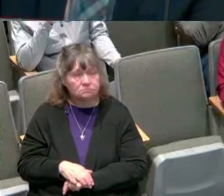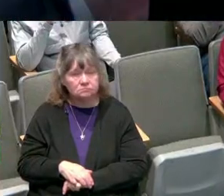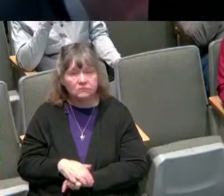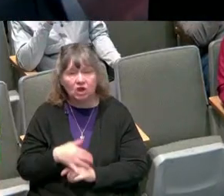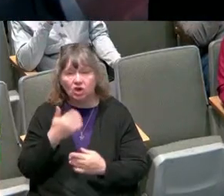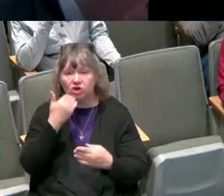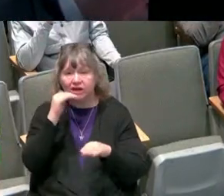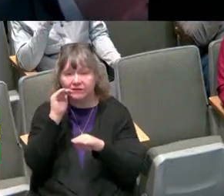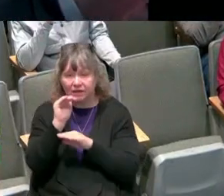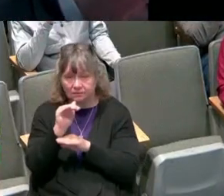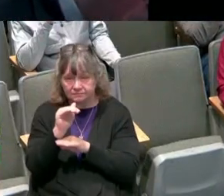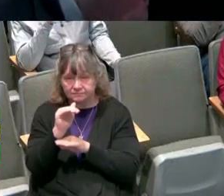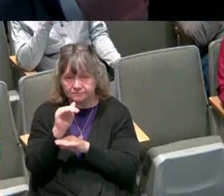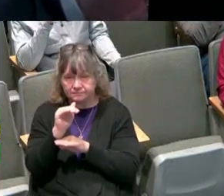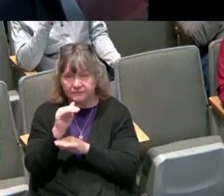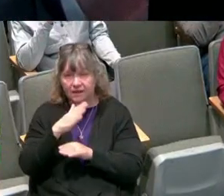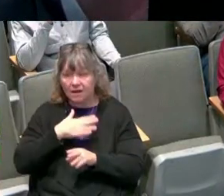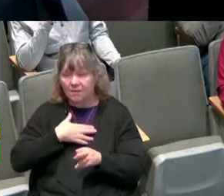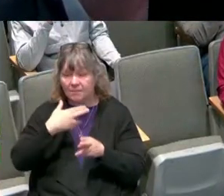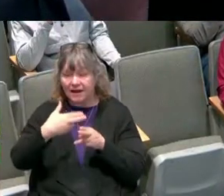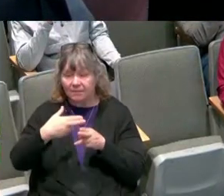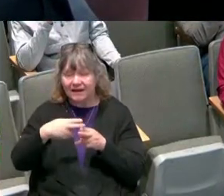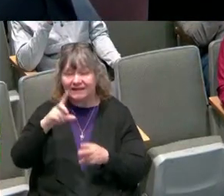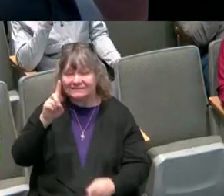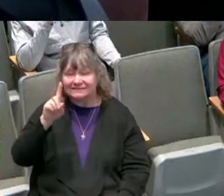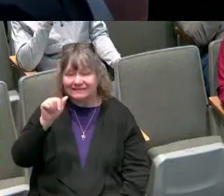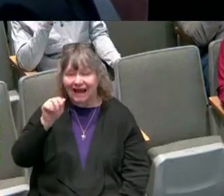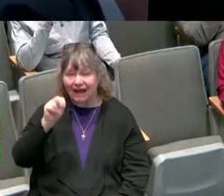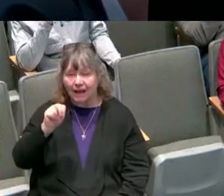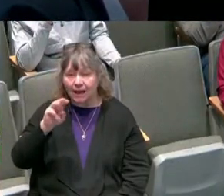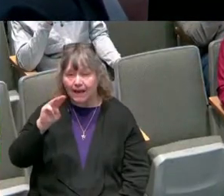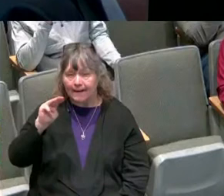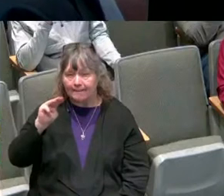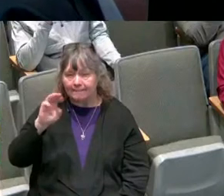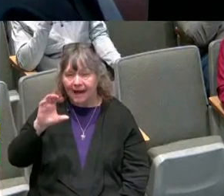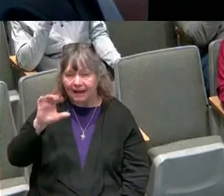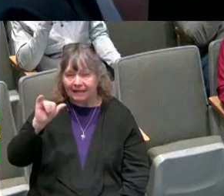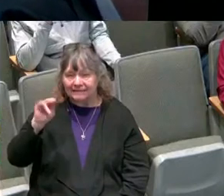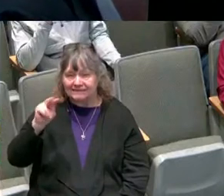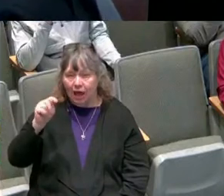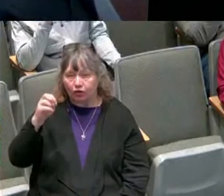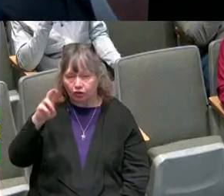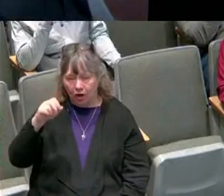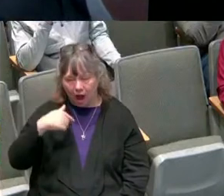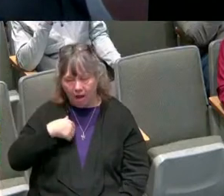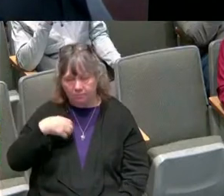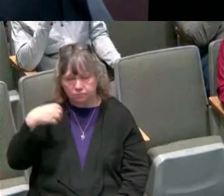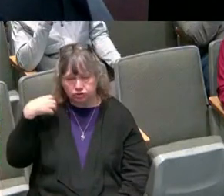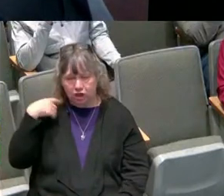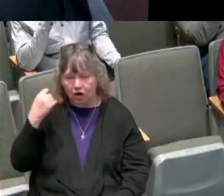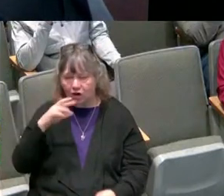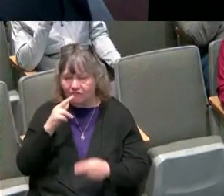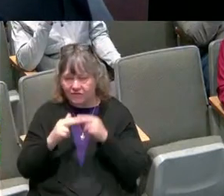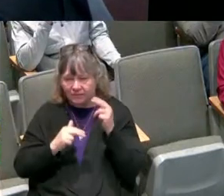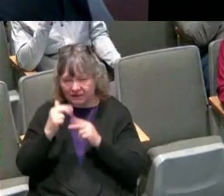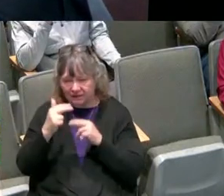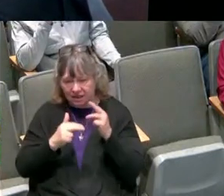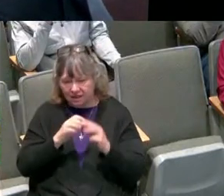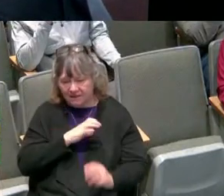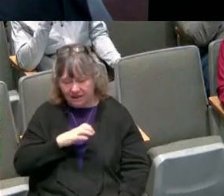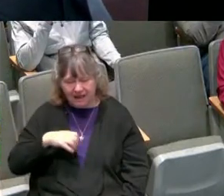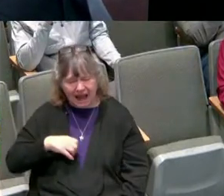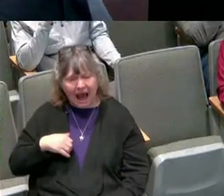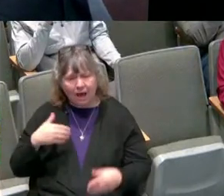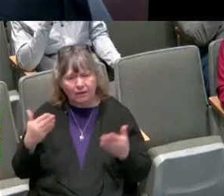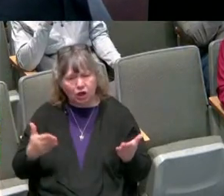uh good evening my name is Dan McIntyre I'm chair of the permanent building committee and I'm here tonight to give you